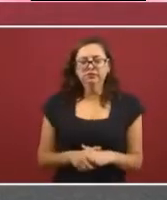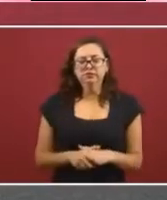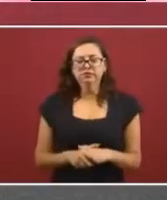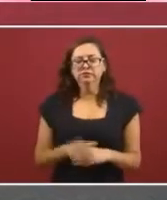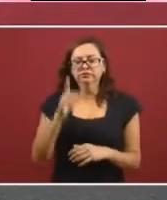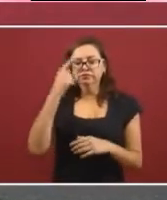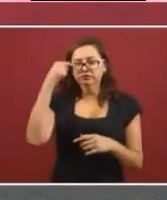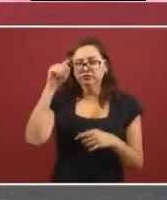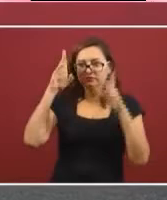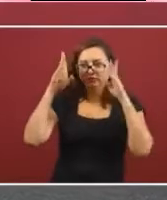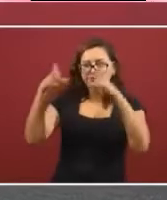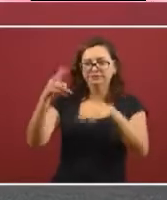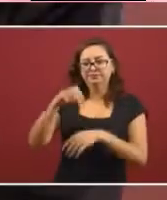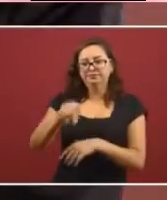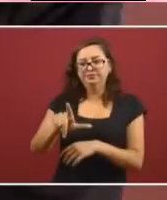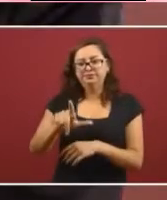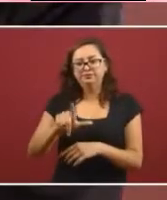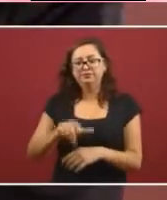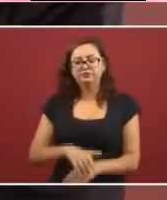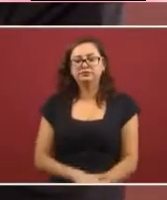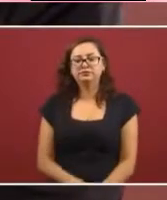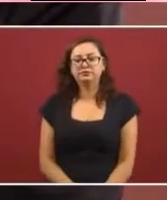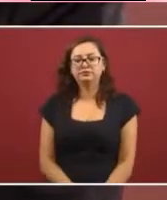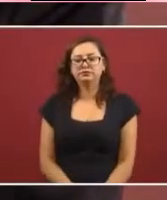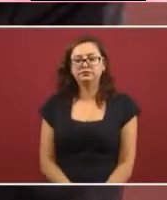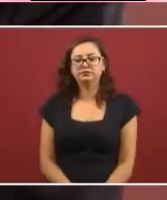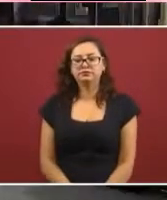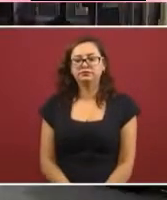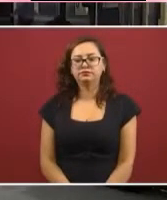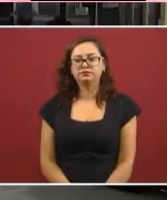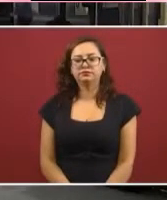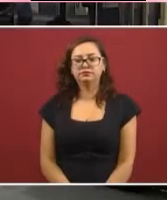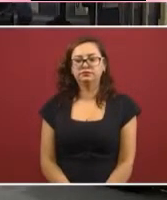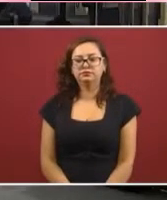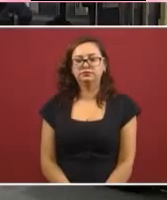León. For Nuevo León.